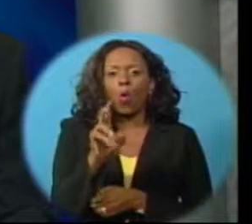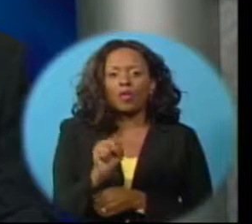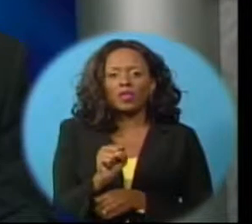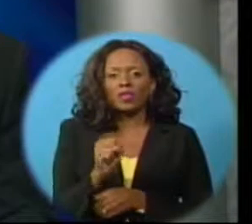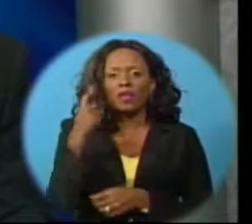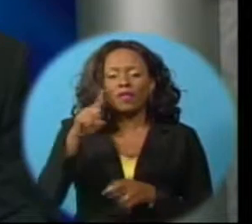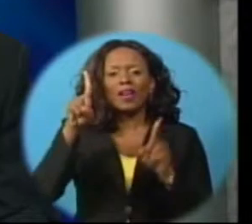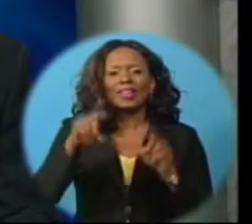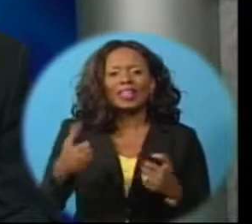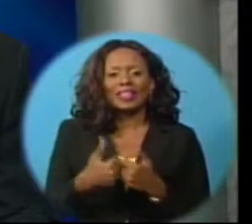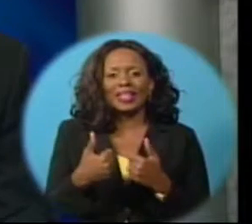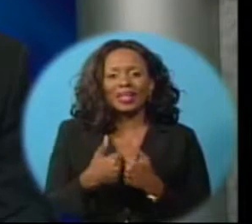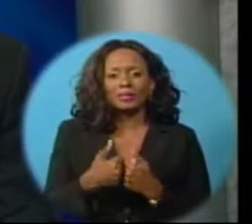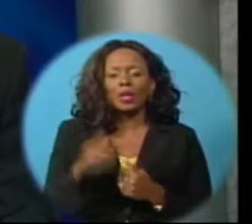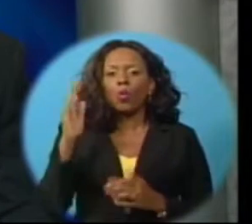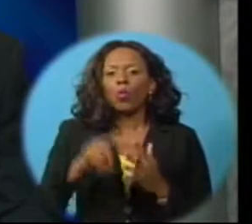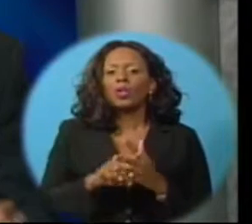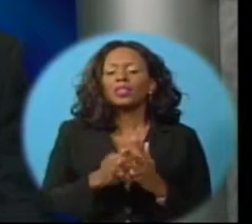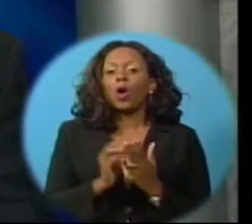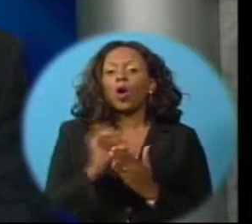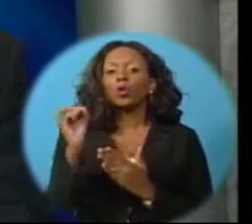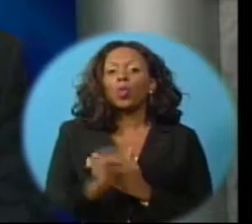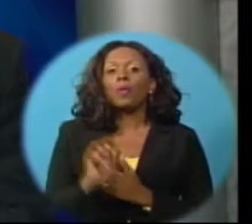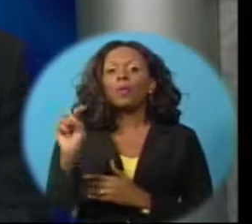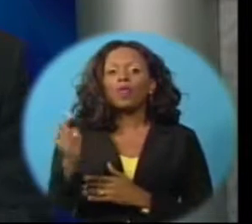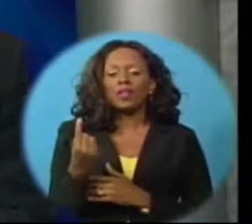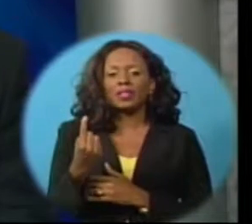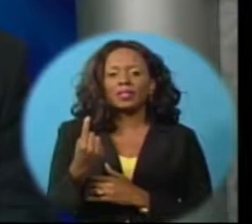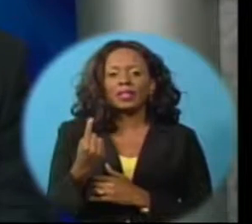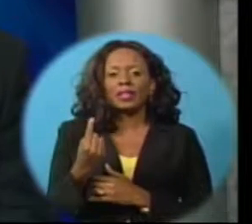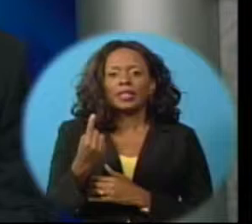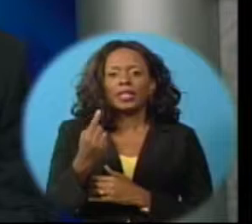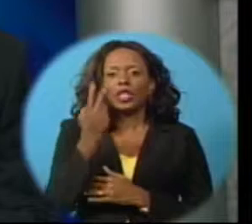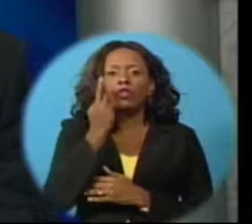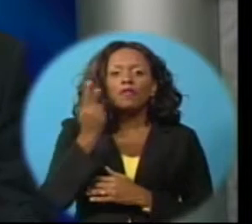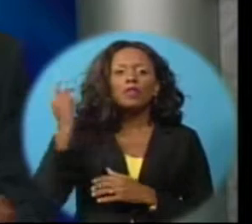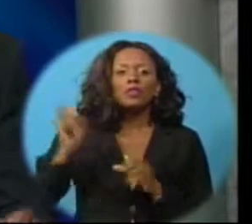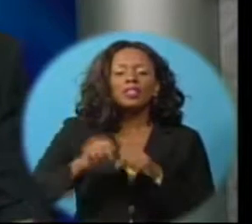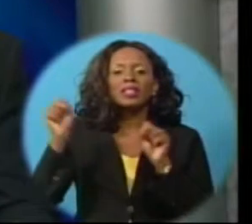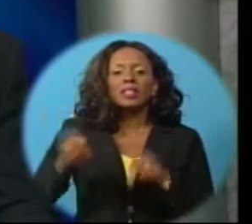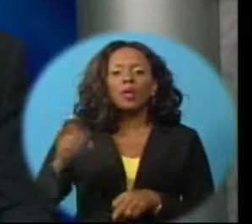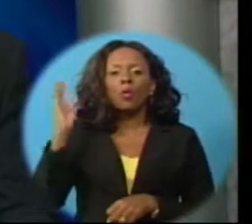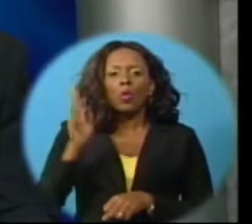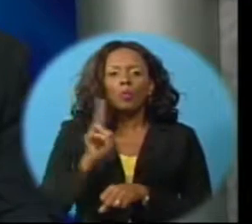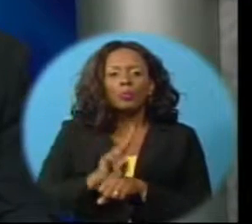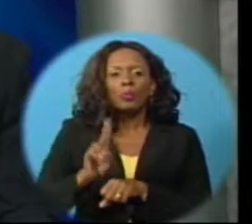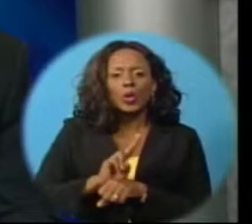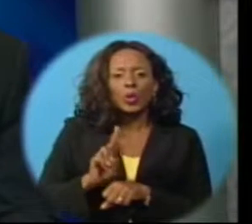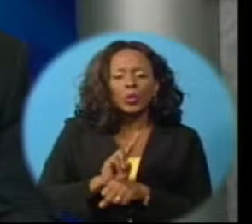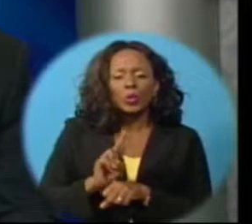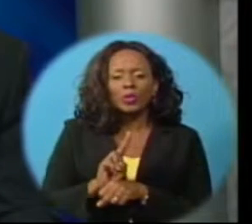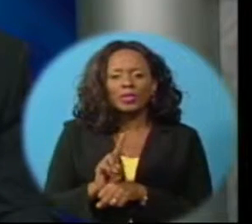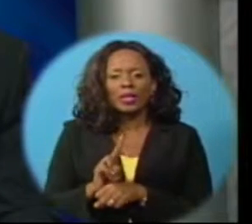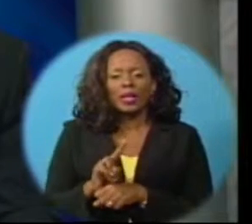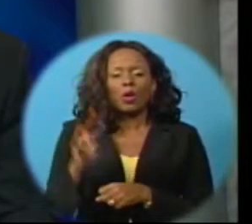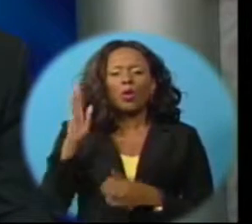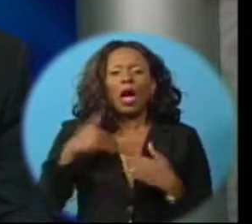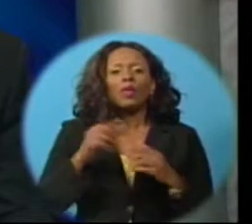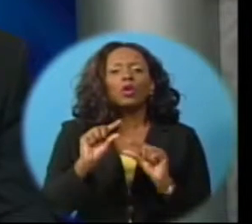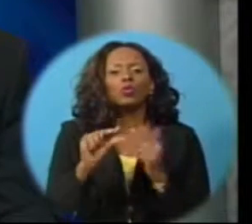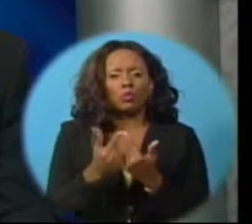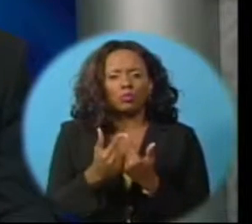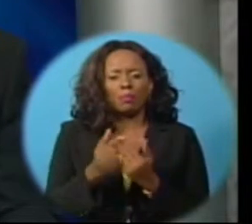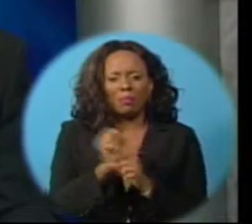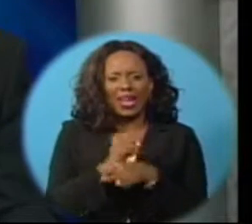October 1st in all test matches in which the decision review system is used, with the results being monitored and considered by a working group.